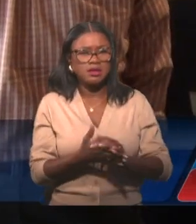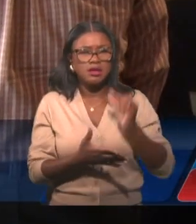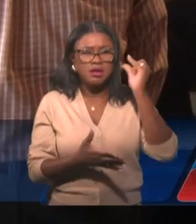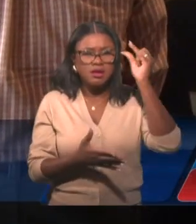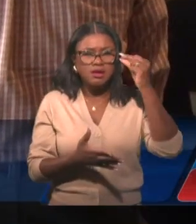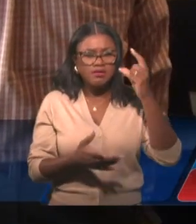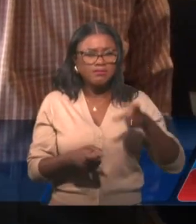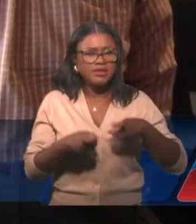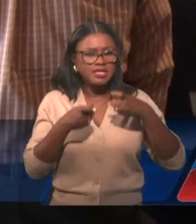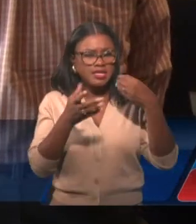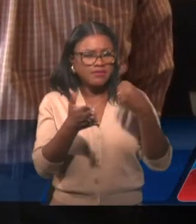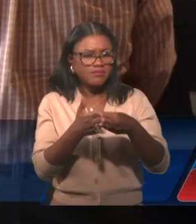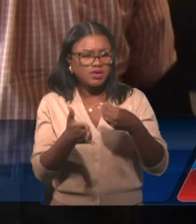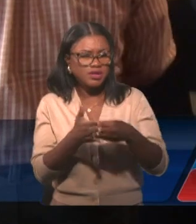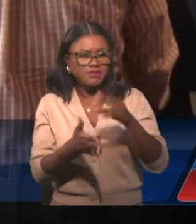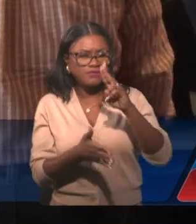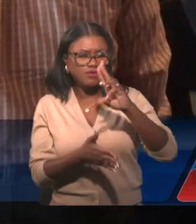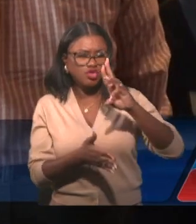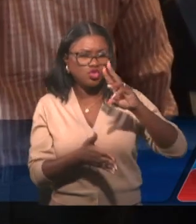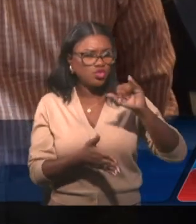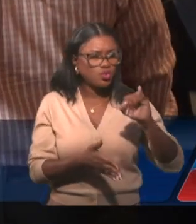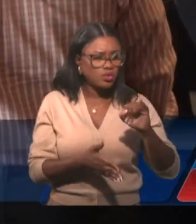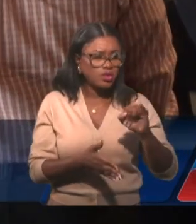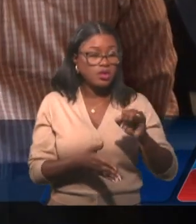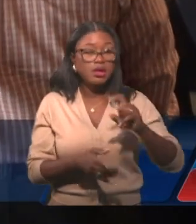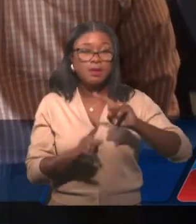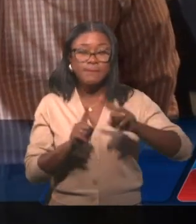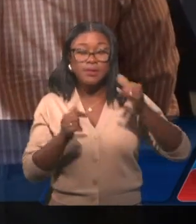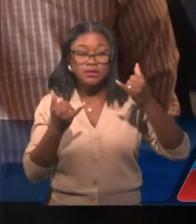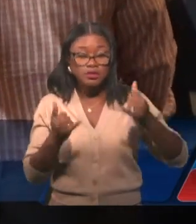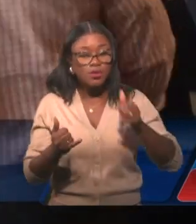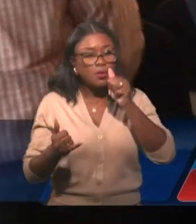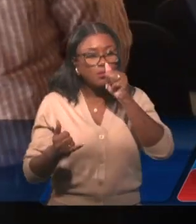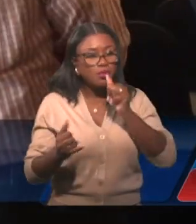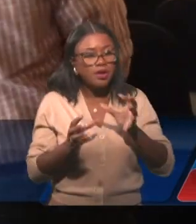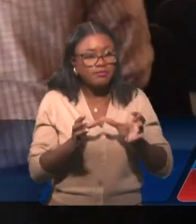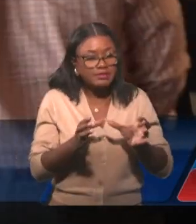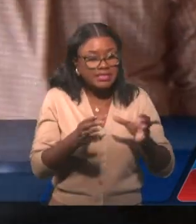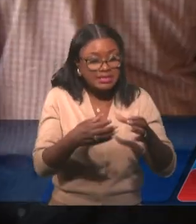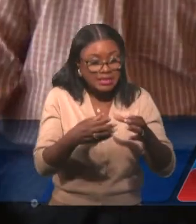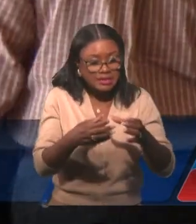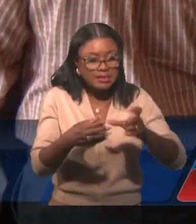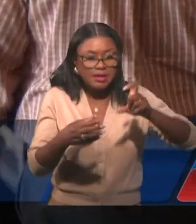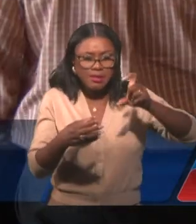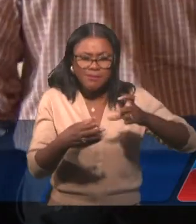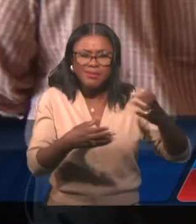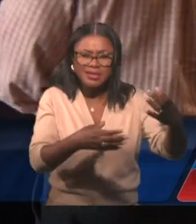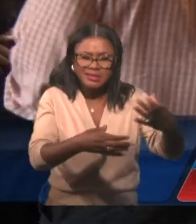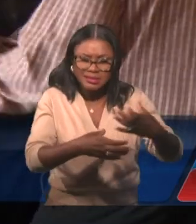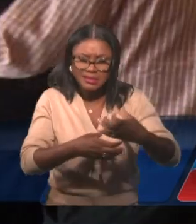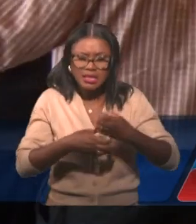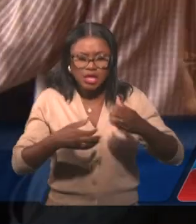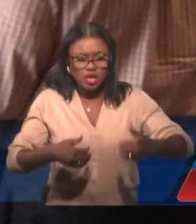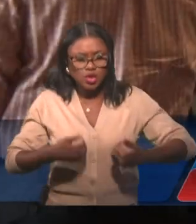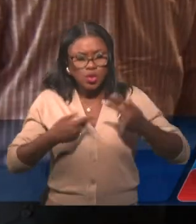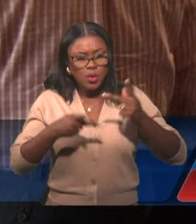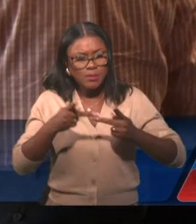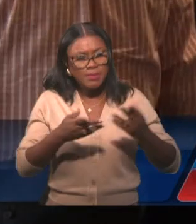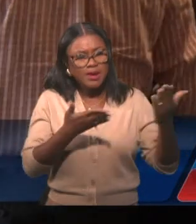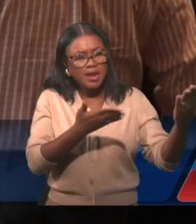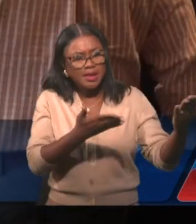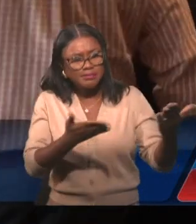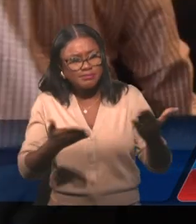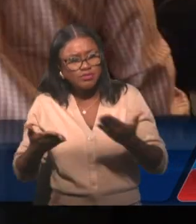funds UE trains people. It's up to the private sector to take these young people and bring them into